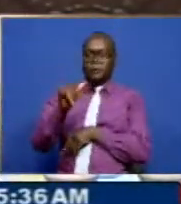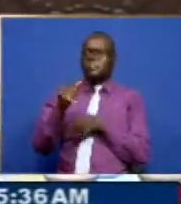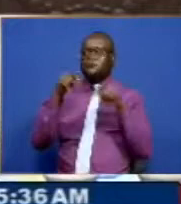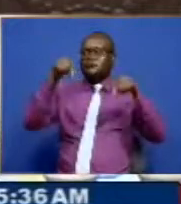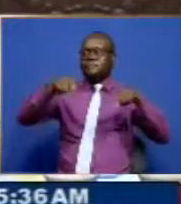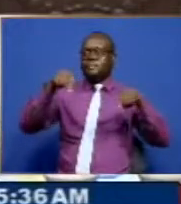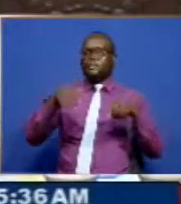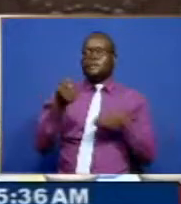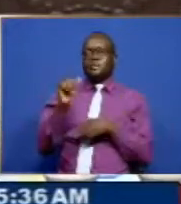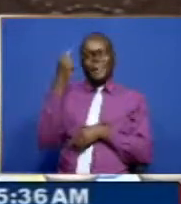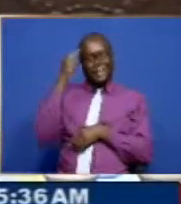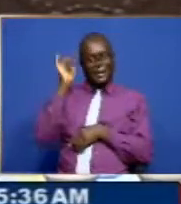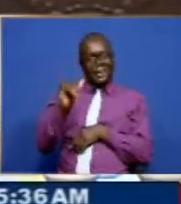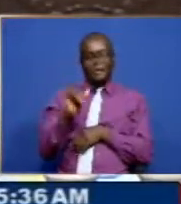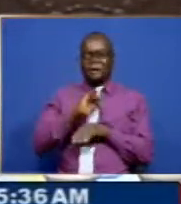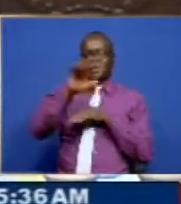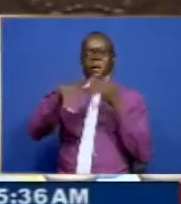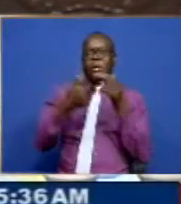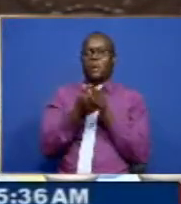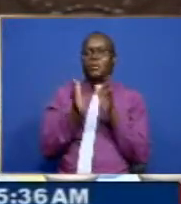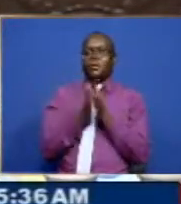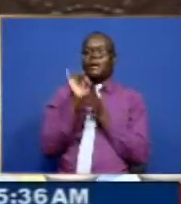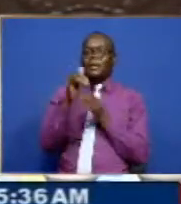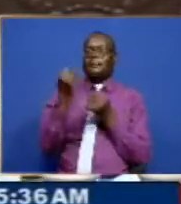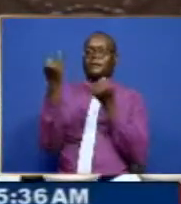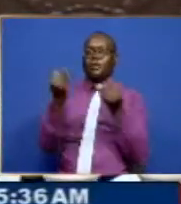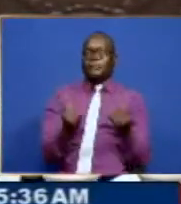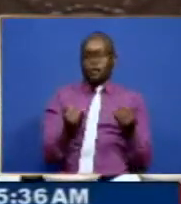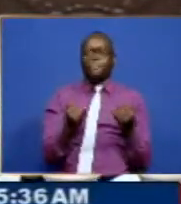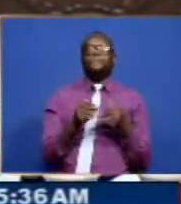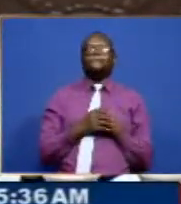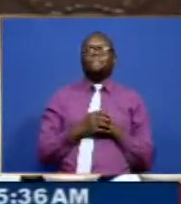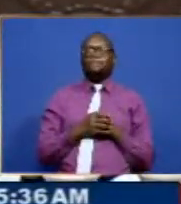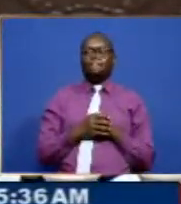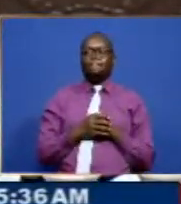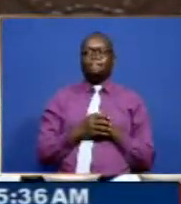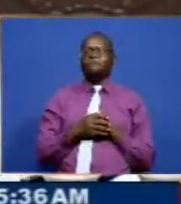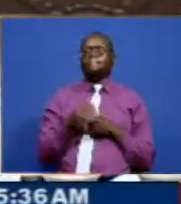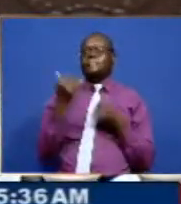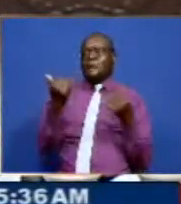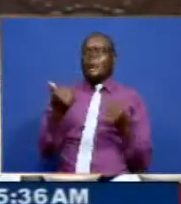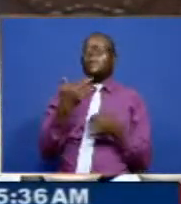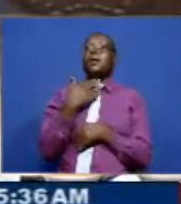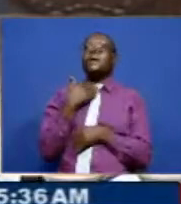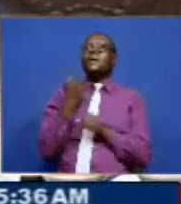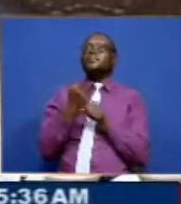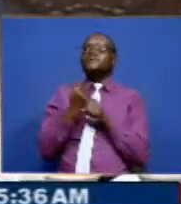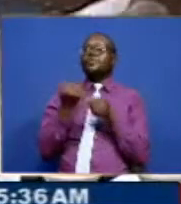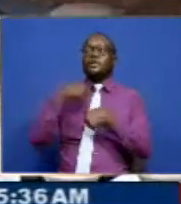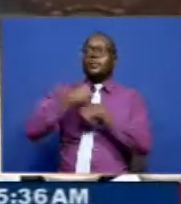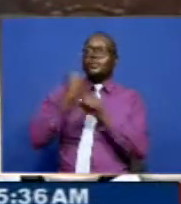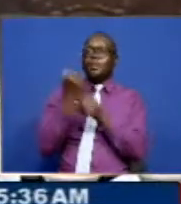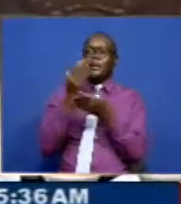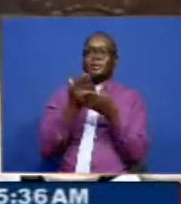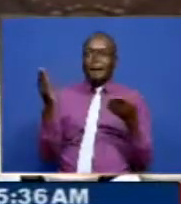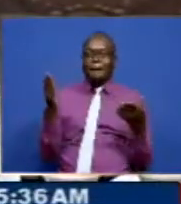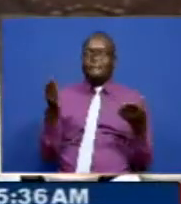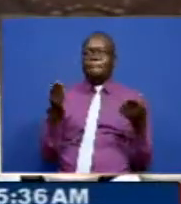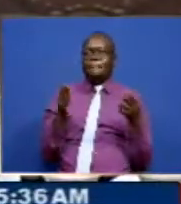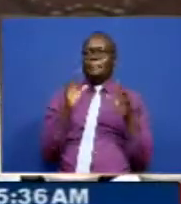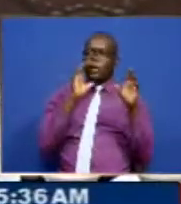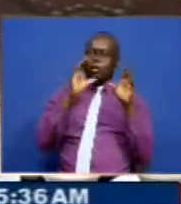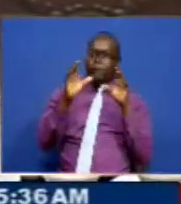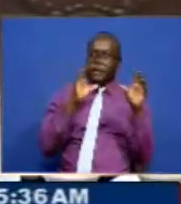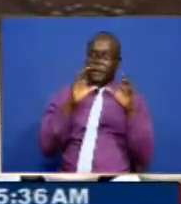think that is it then with the introduction. And I would like to make some